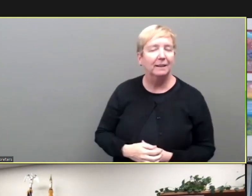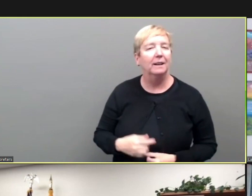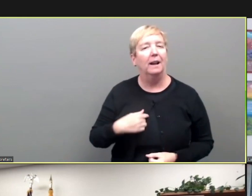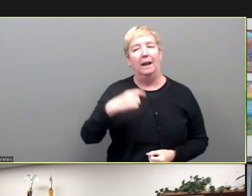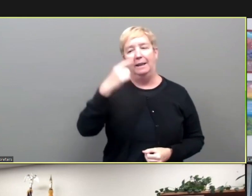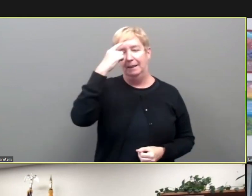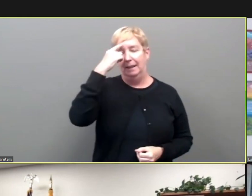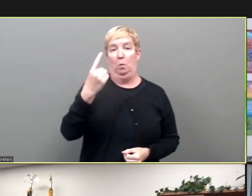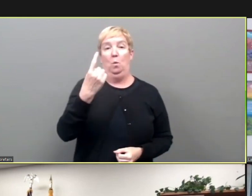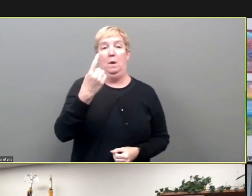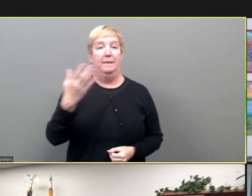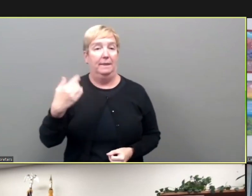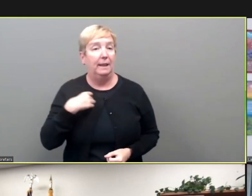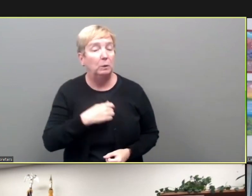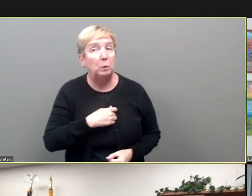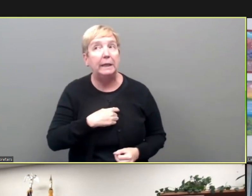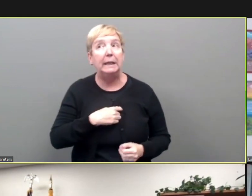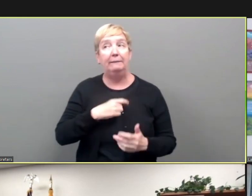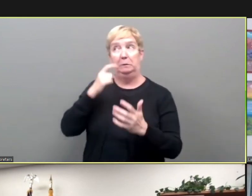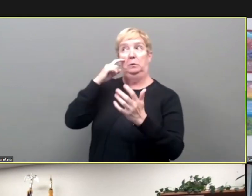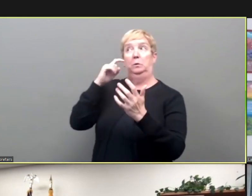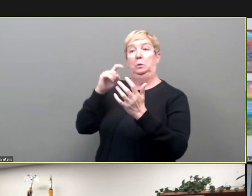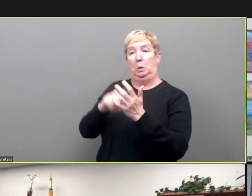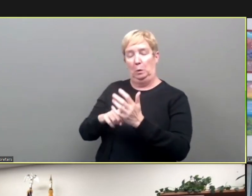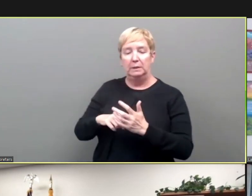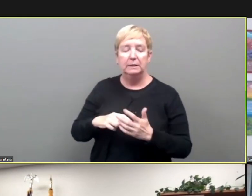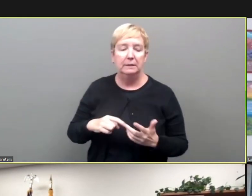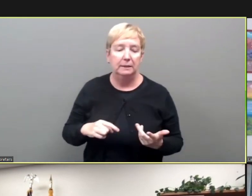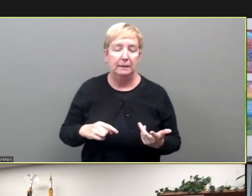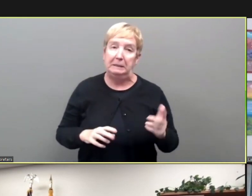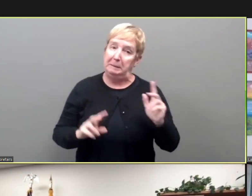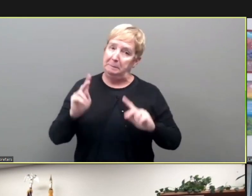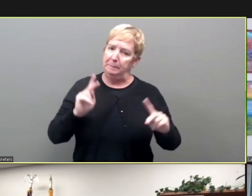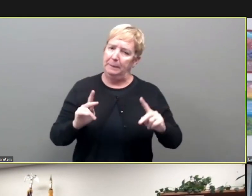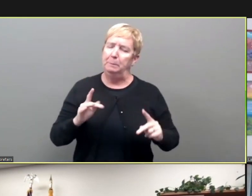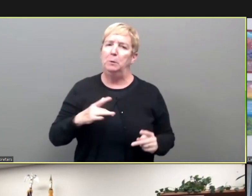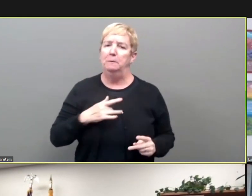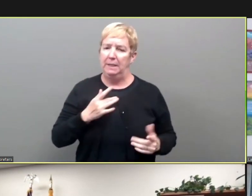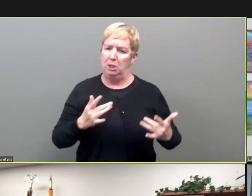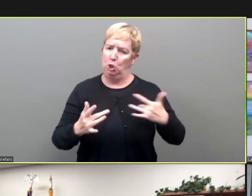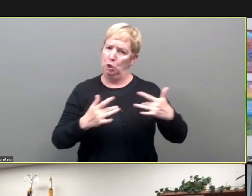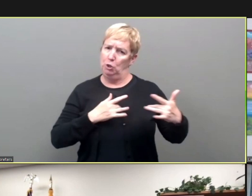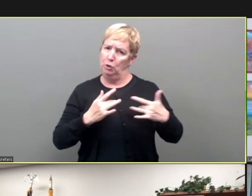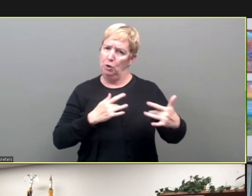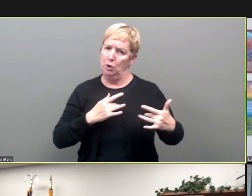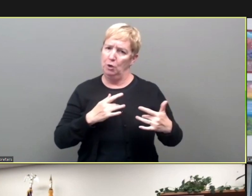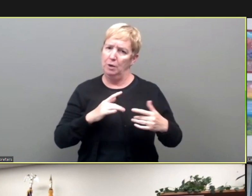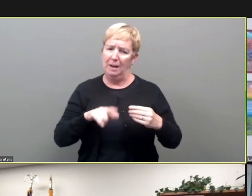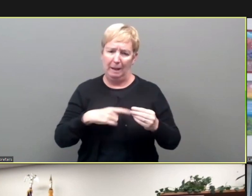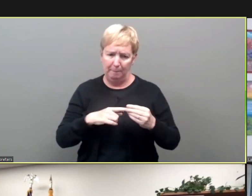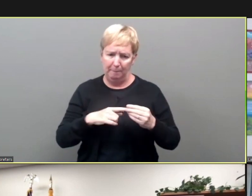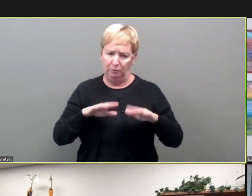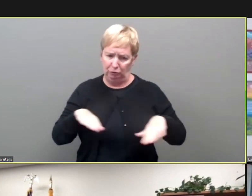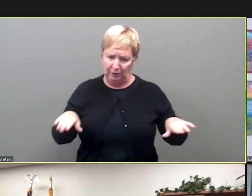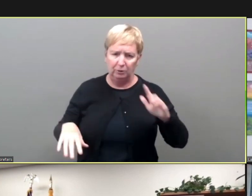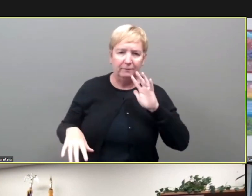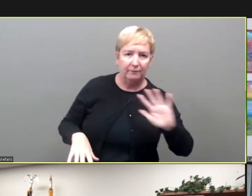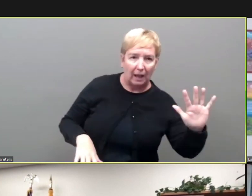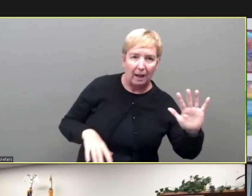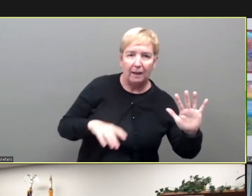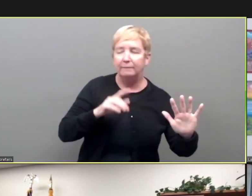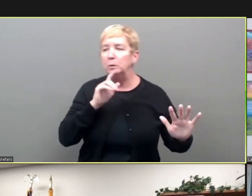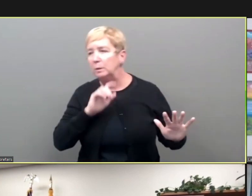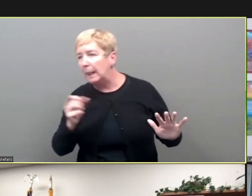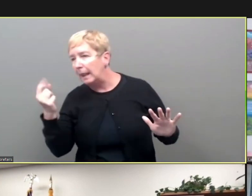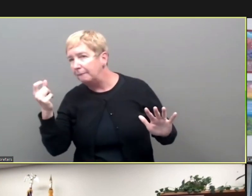we are seeing is that it's people are concerned about giving shots to 5 to 11-year-olds, and